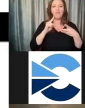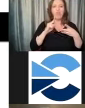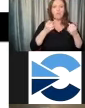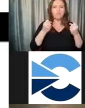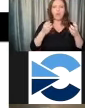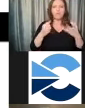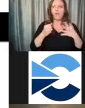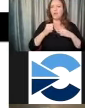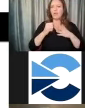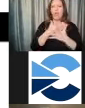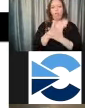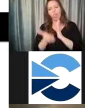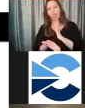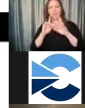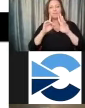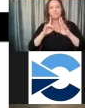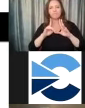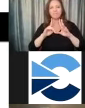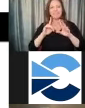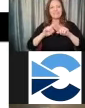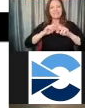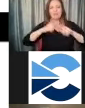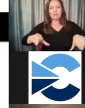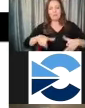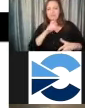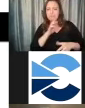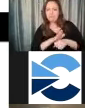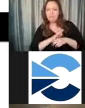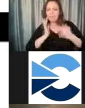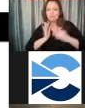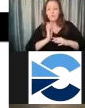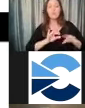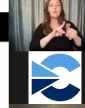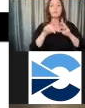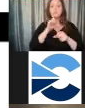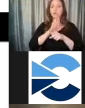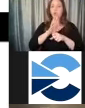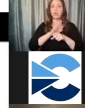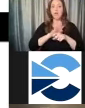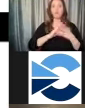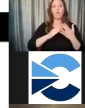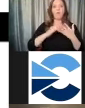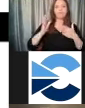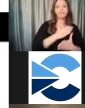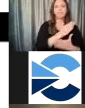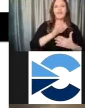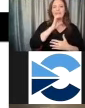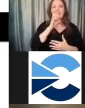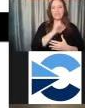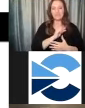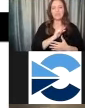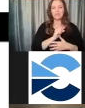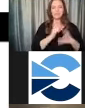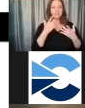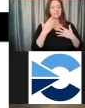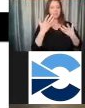testing across languages. Also, there was no invariance testing done across age groups to determine whether people in